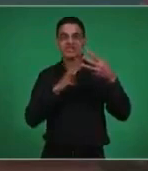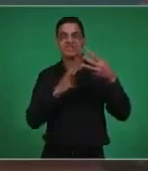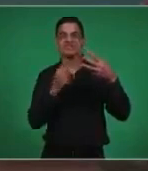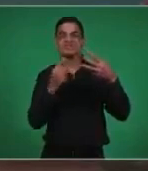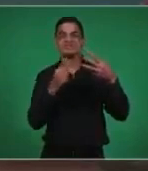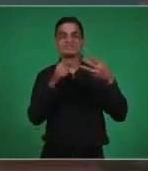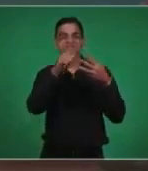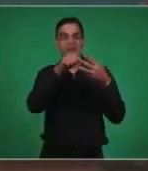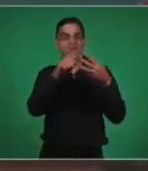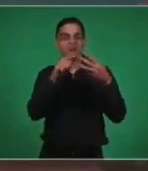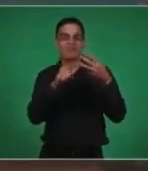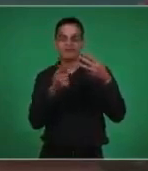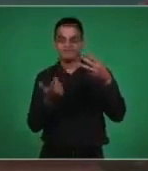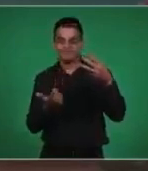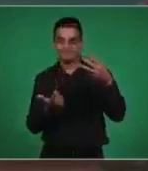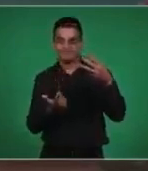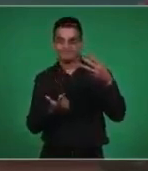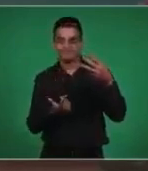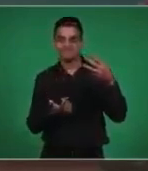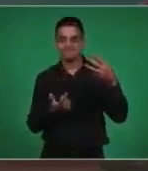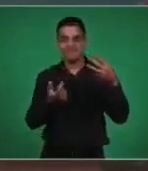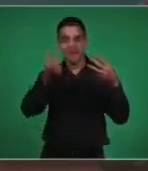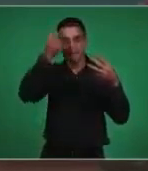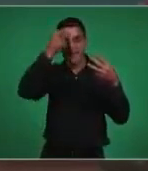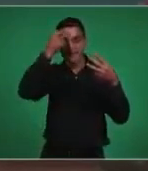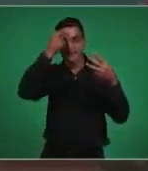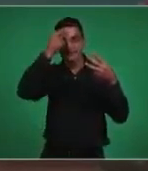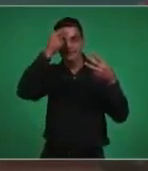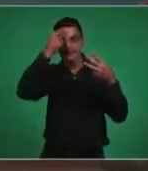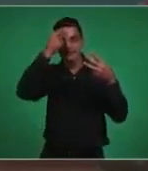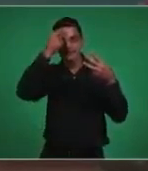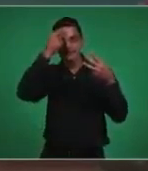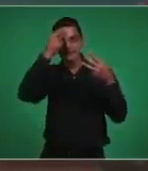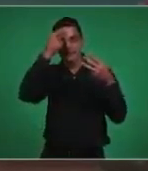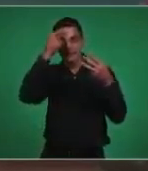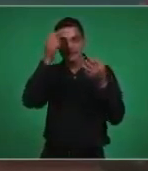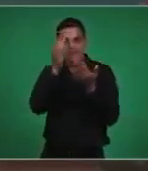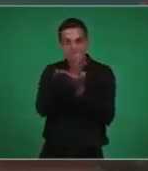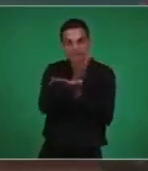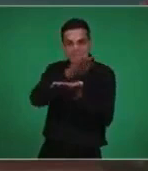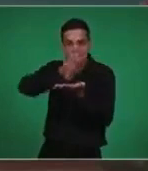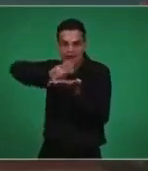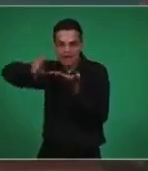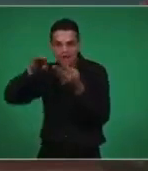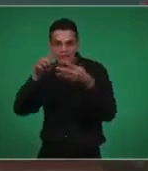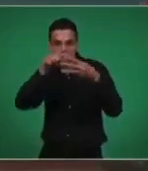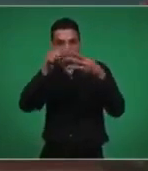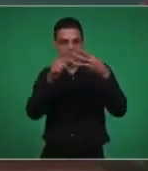I want to repeat because I don't have a feedback, sound feedback here. There were three divisions.